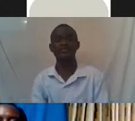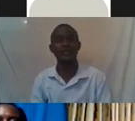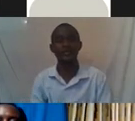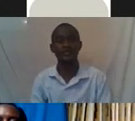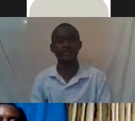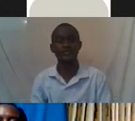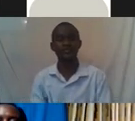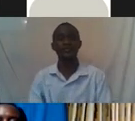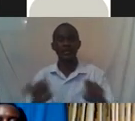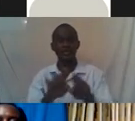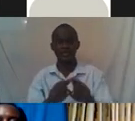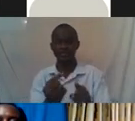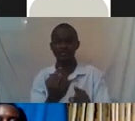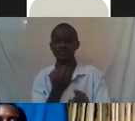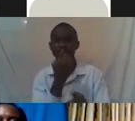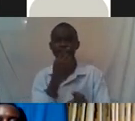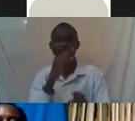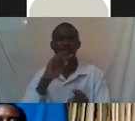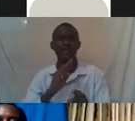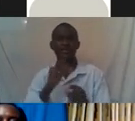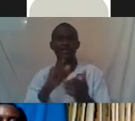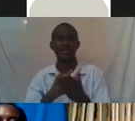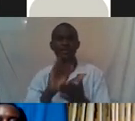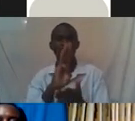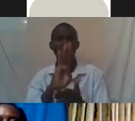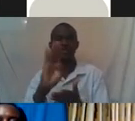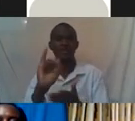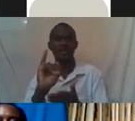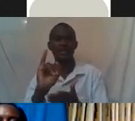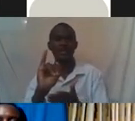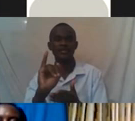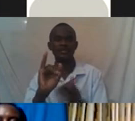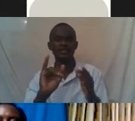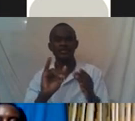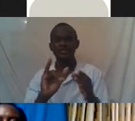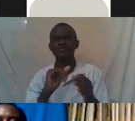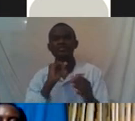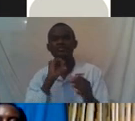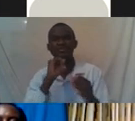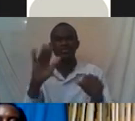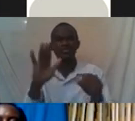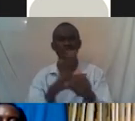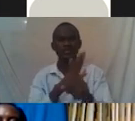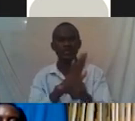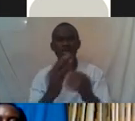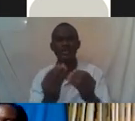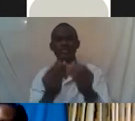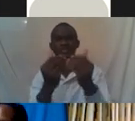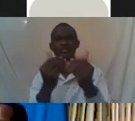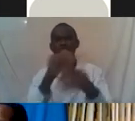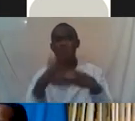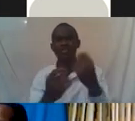You're then also telling us that the BBI doesn't fully deal with the issue of